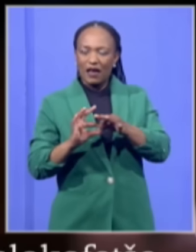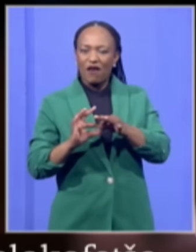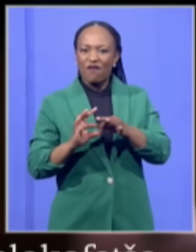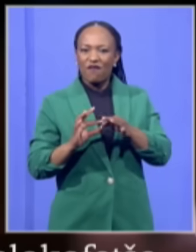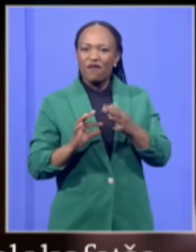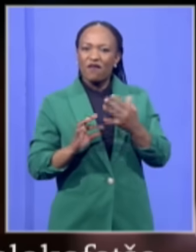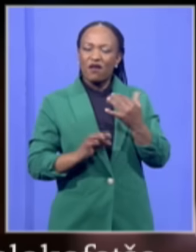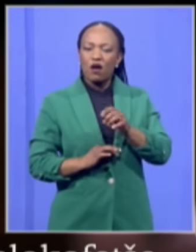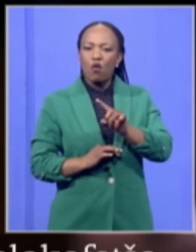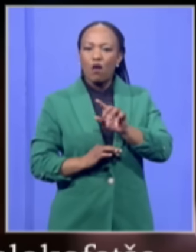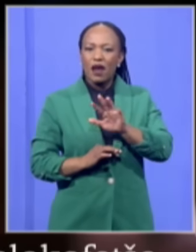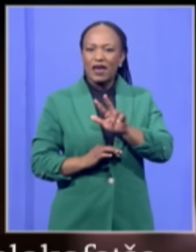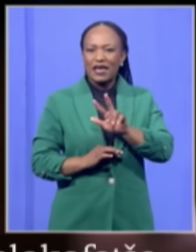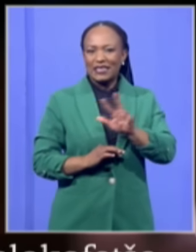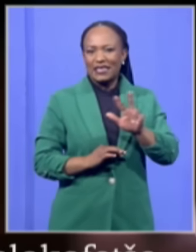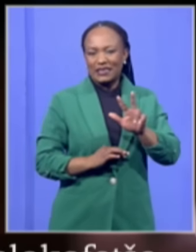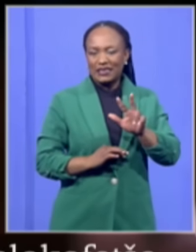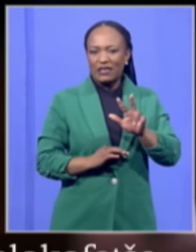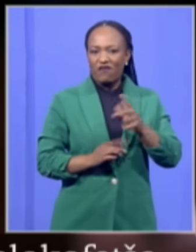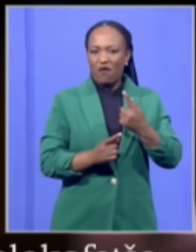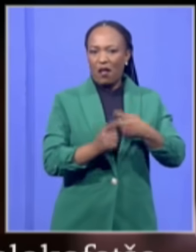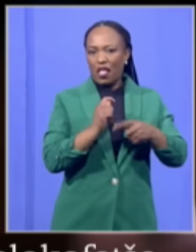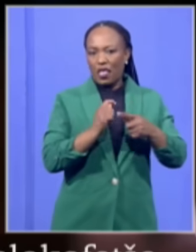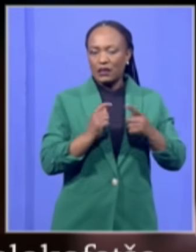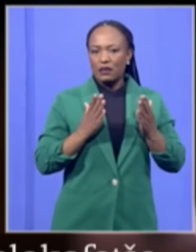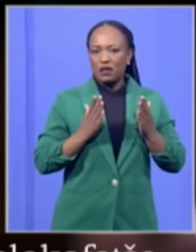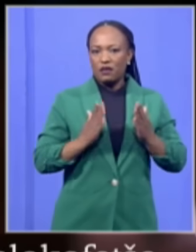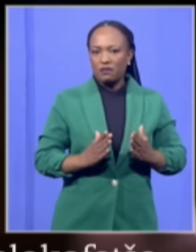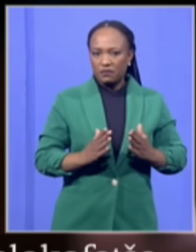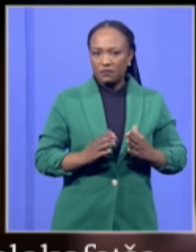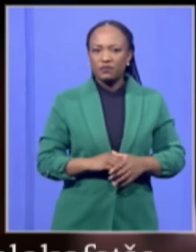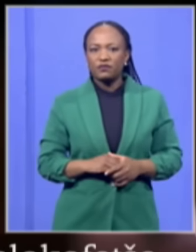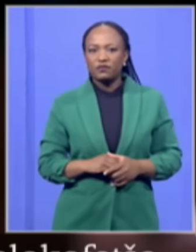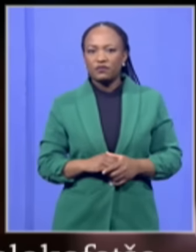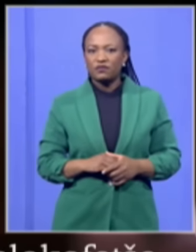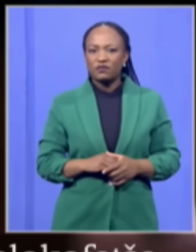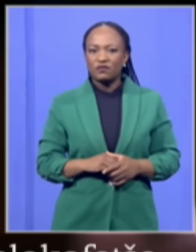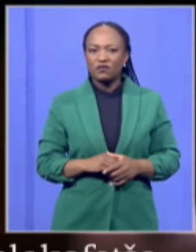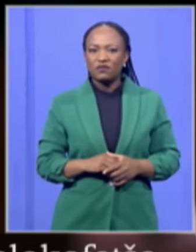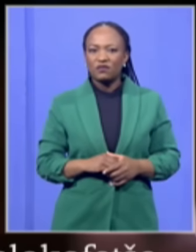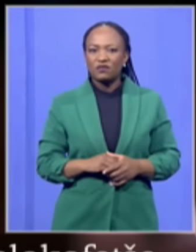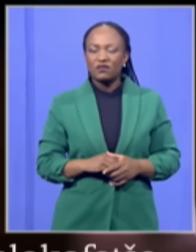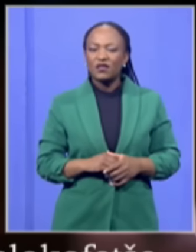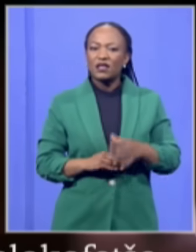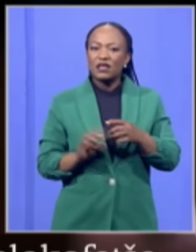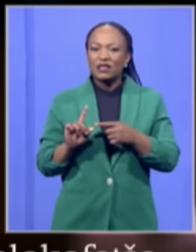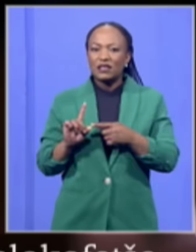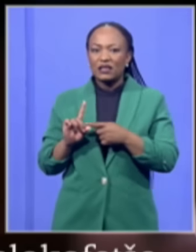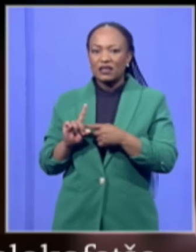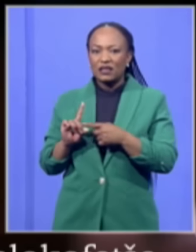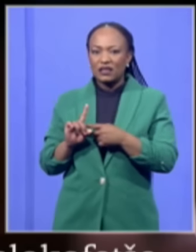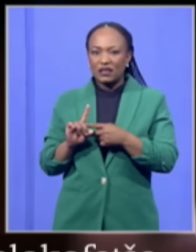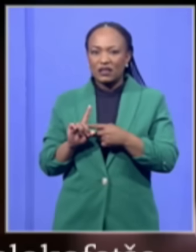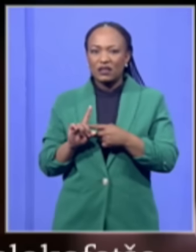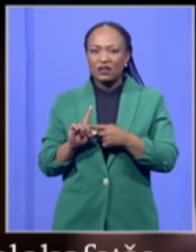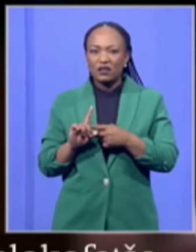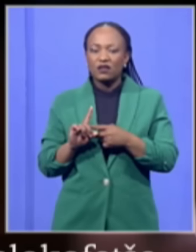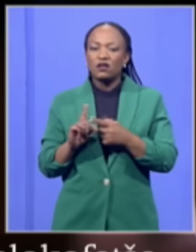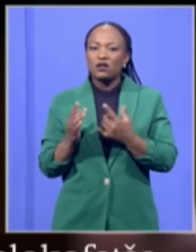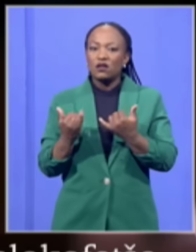ka ngwageng wa 1988 ge megogo e elela sefahlegong sa gagwe.